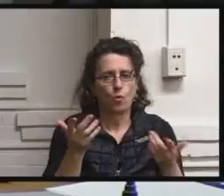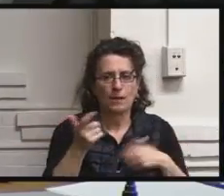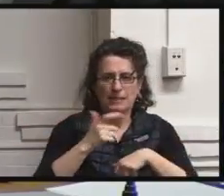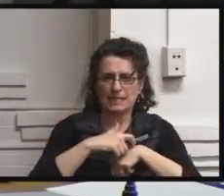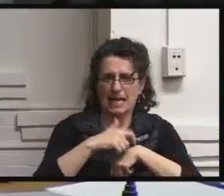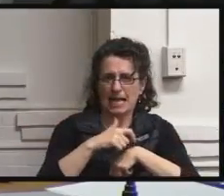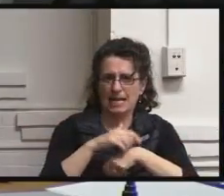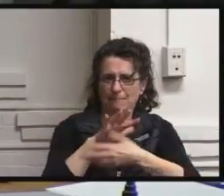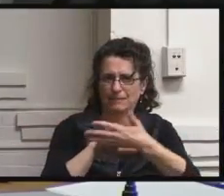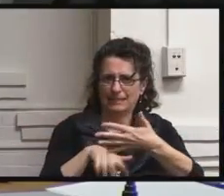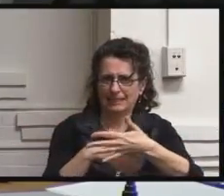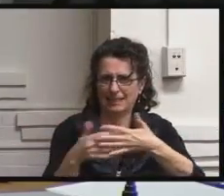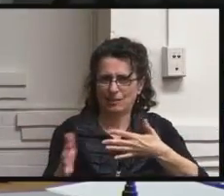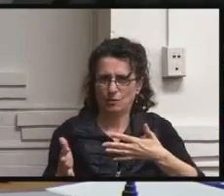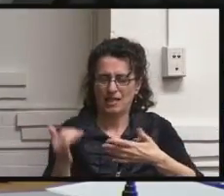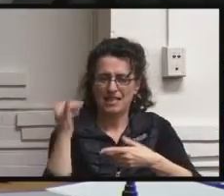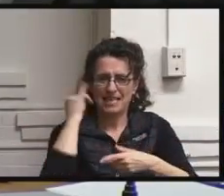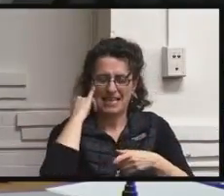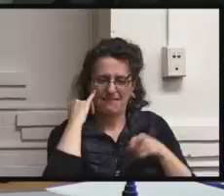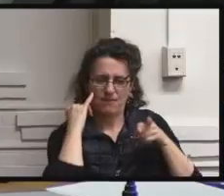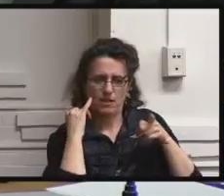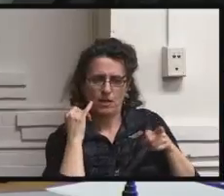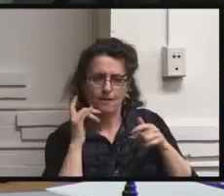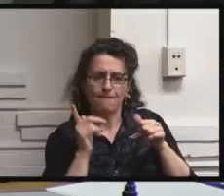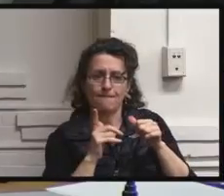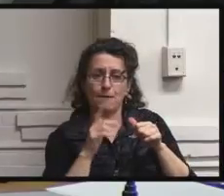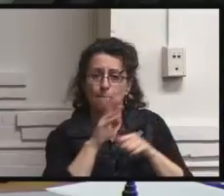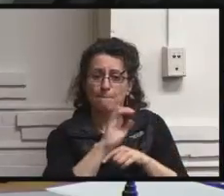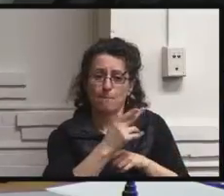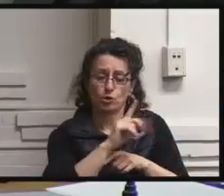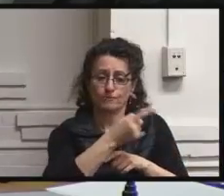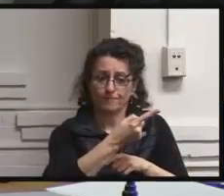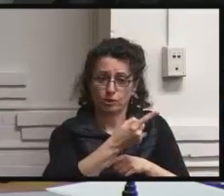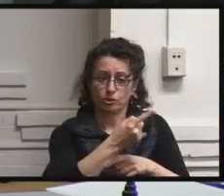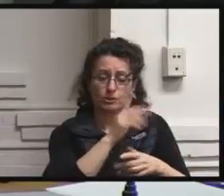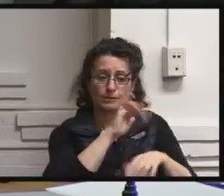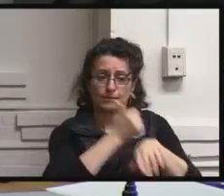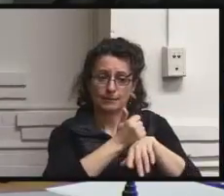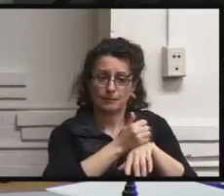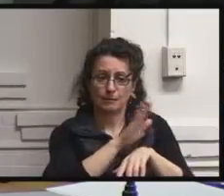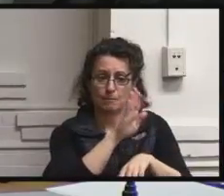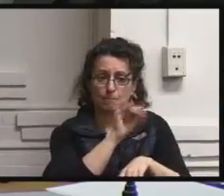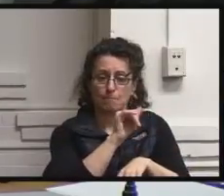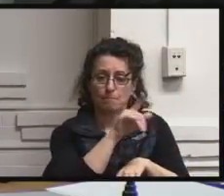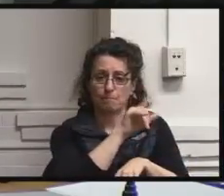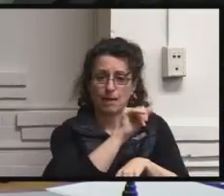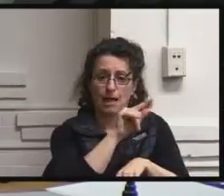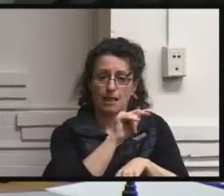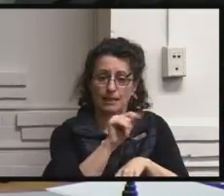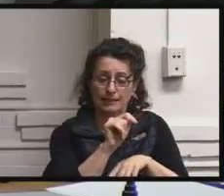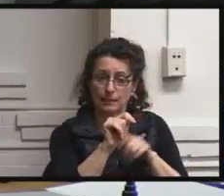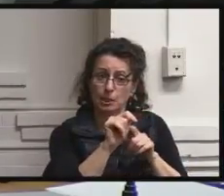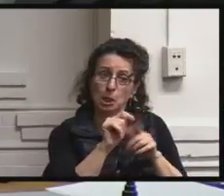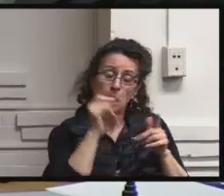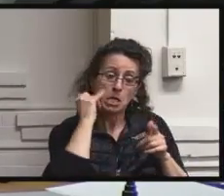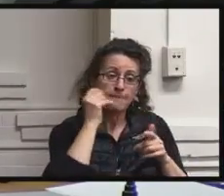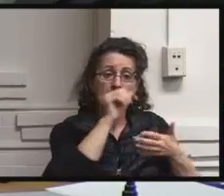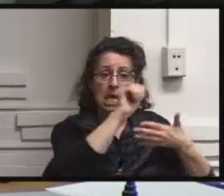multiple choice test on the March 1st ballot, it could help to inform